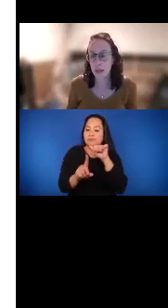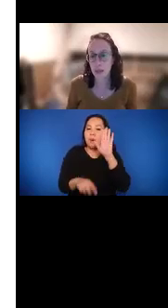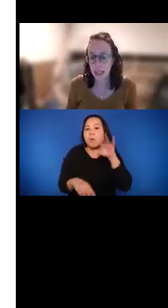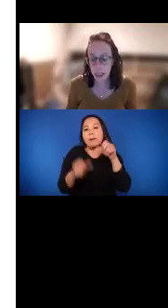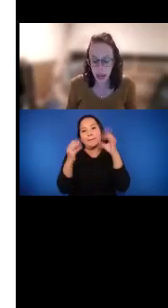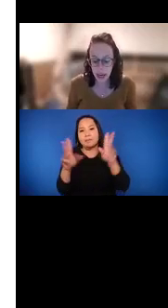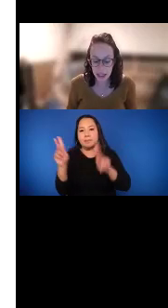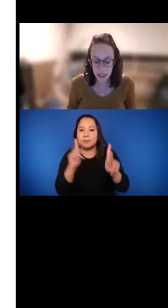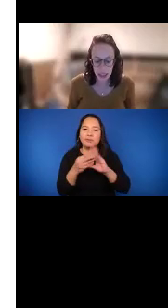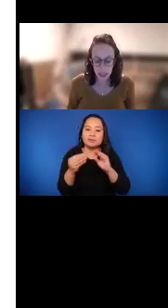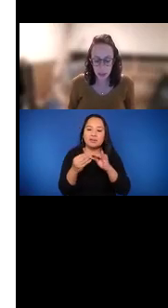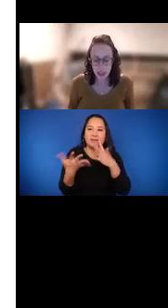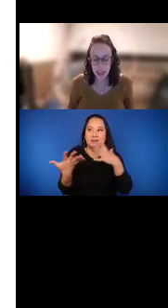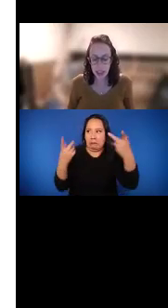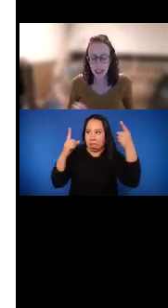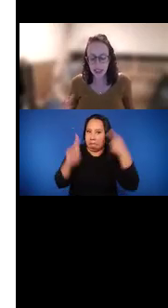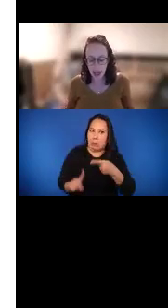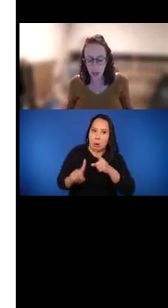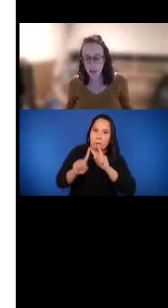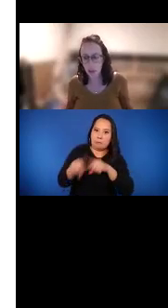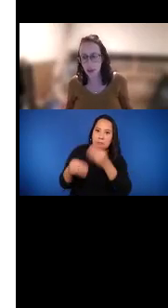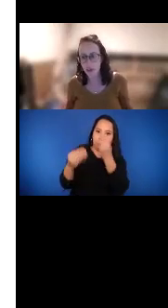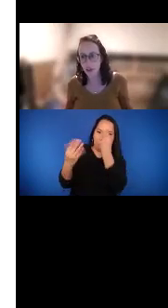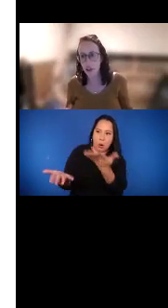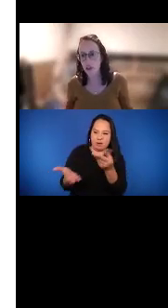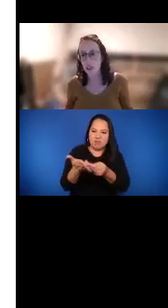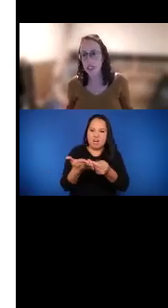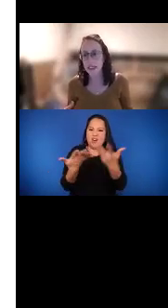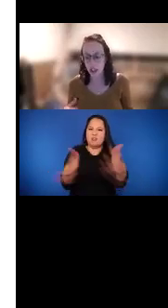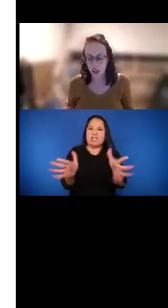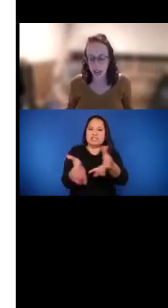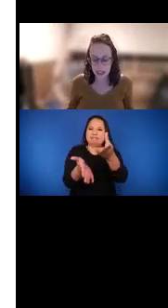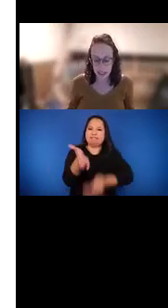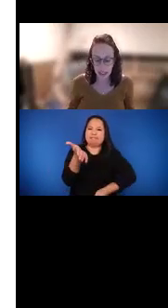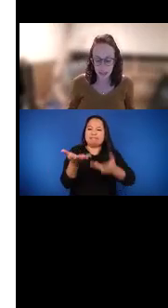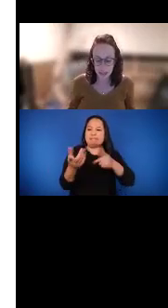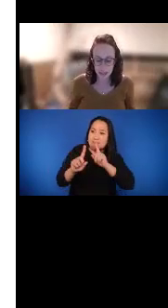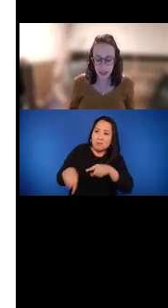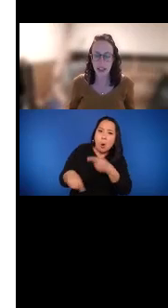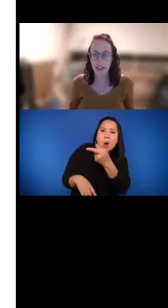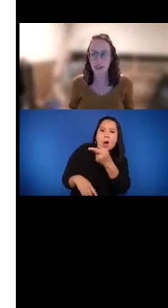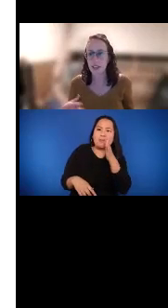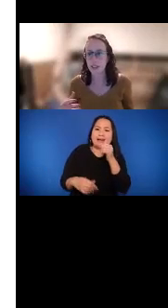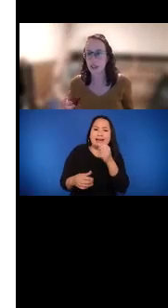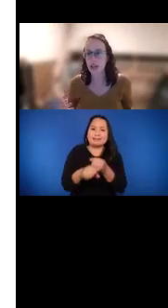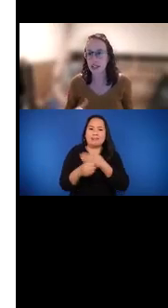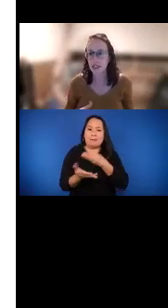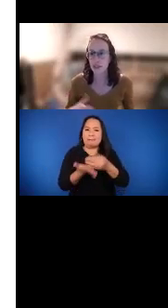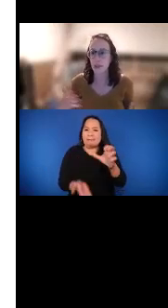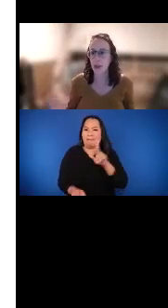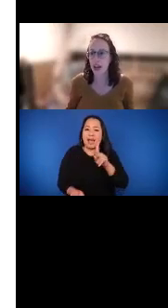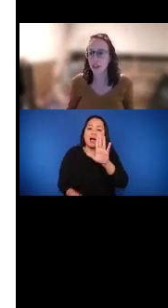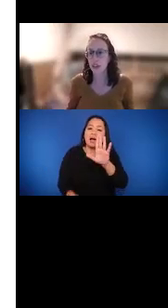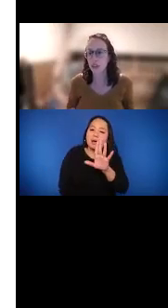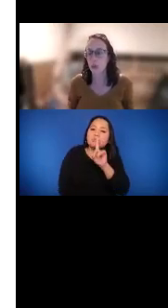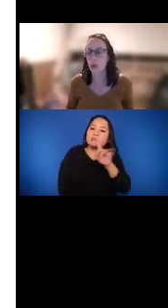going to get my money back. But it is helpful for authorities to track scams and to track the